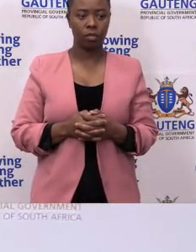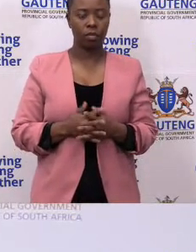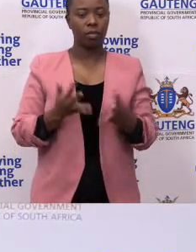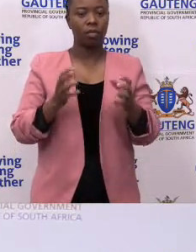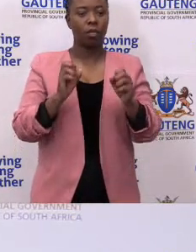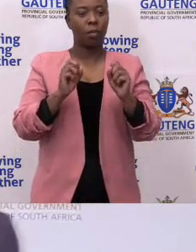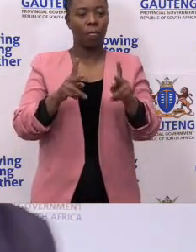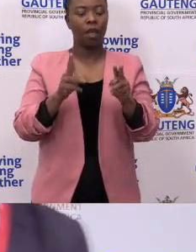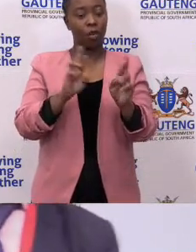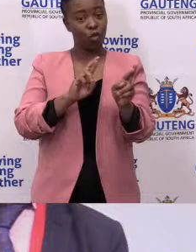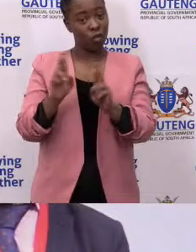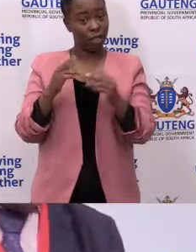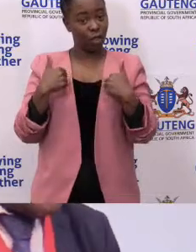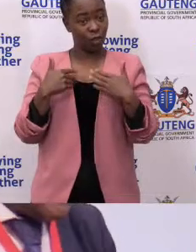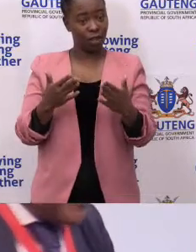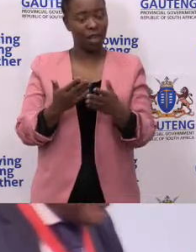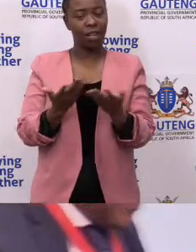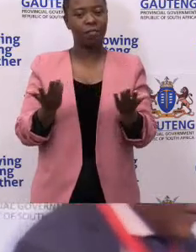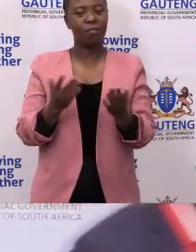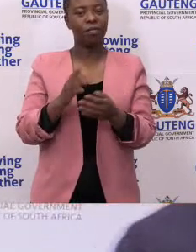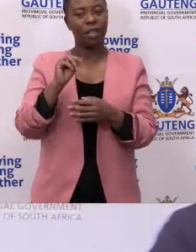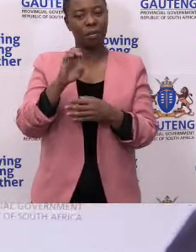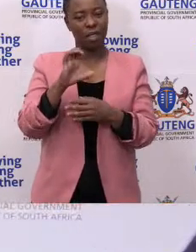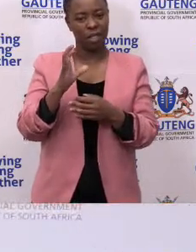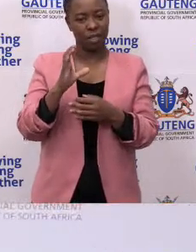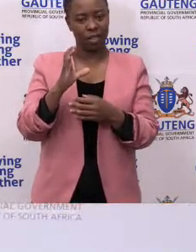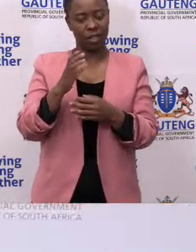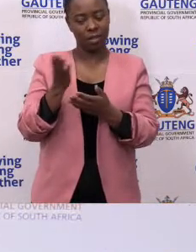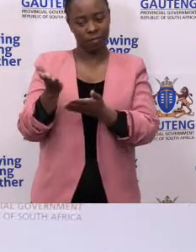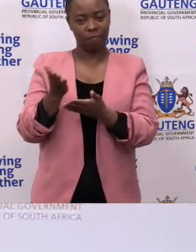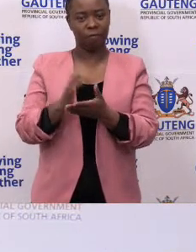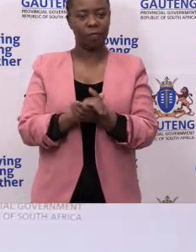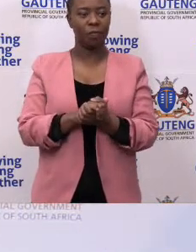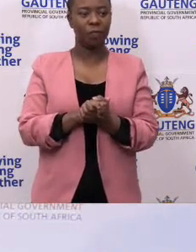Okay, we're ready to start now. Let me see.